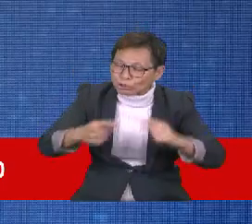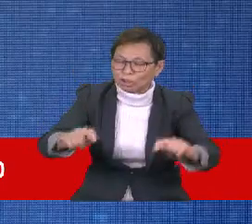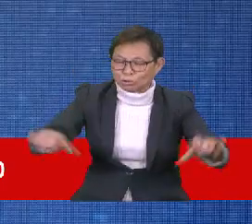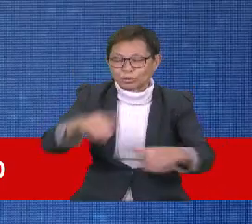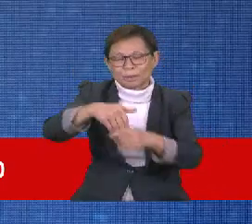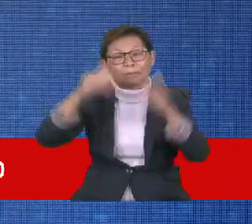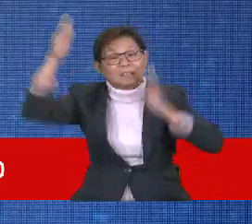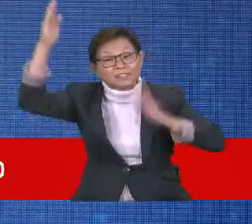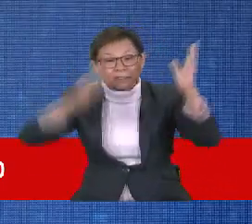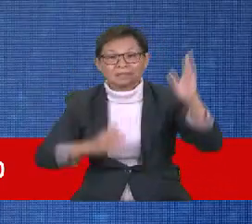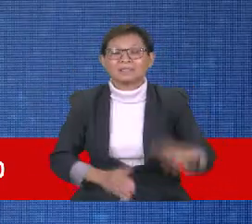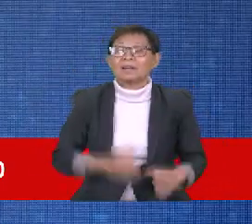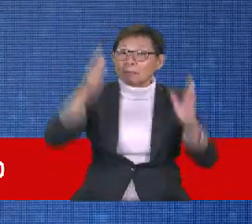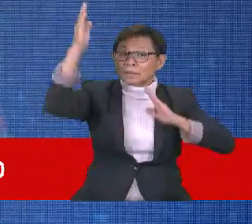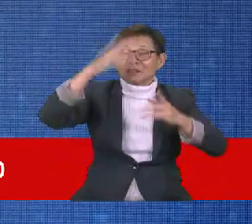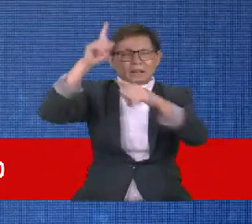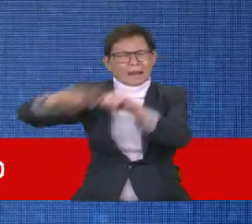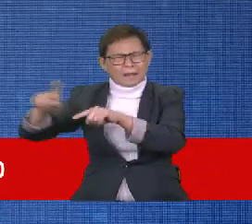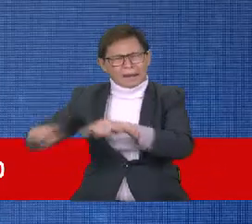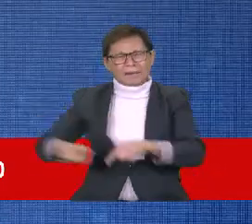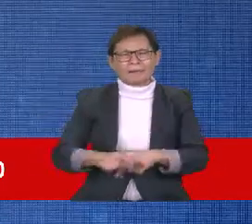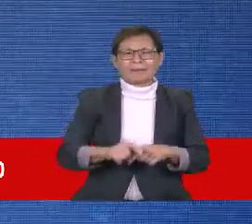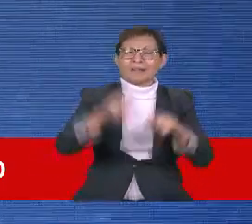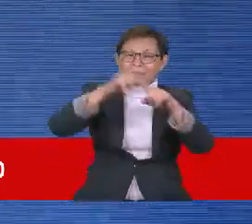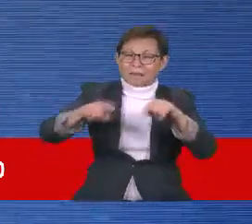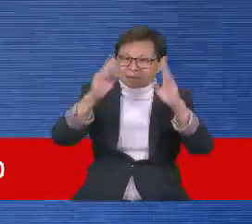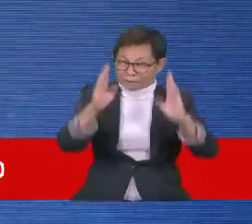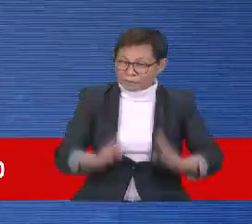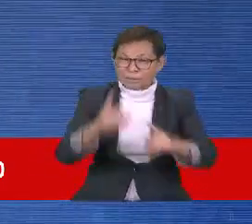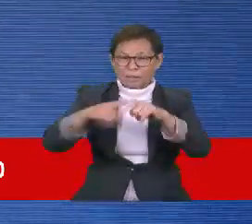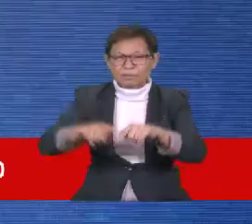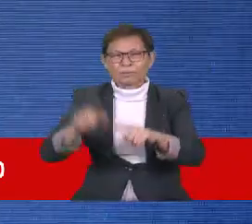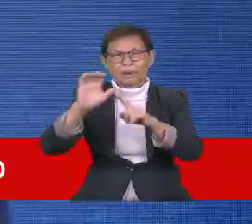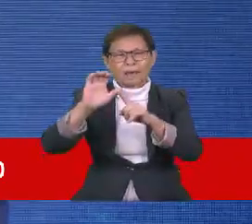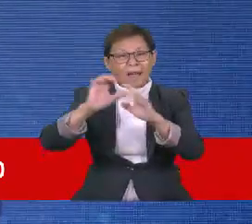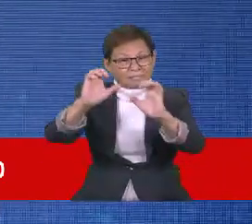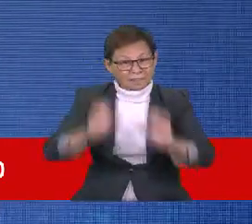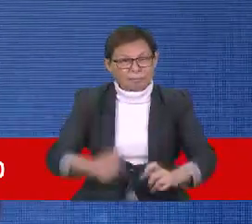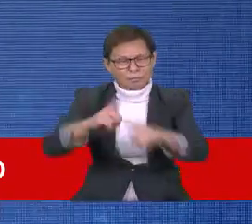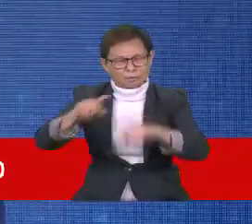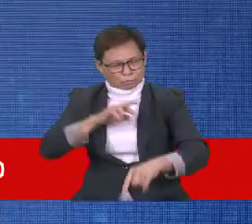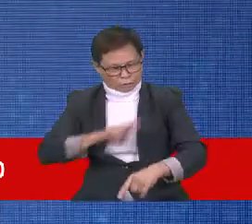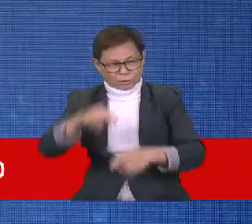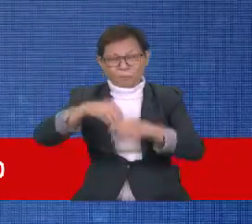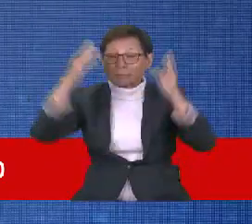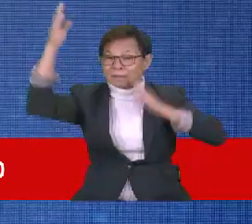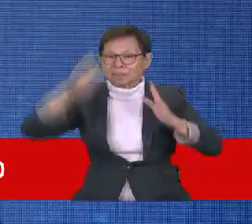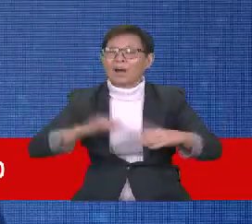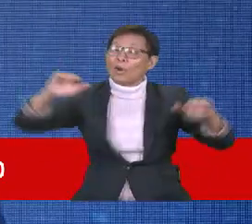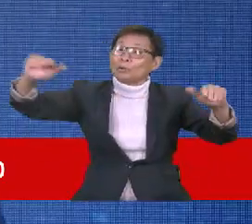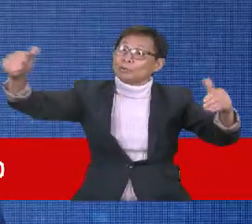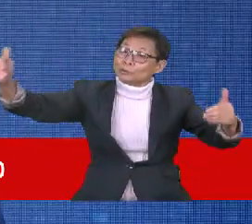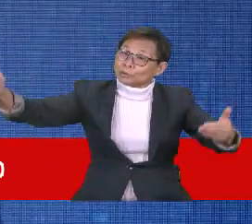Malaysia. Malaysia is a multiracial, multi-ethnic, multi-religious country. And I want to present this new narrative to